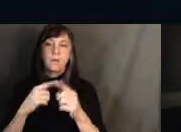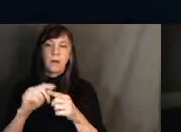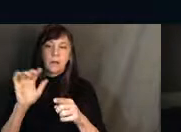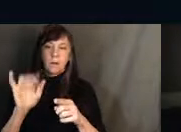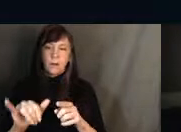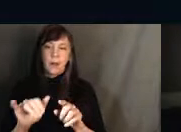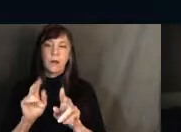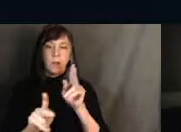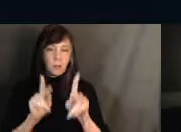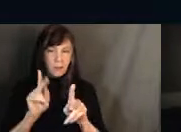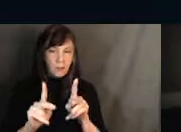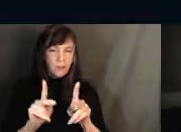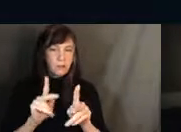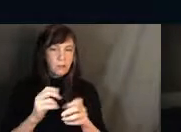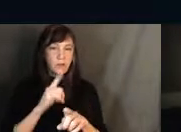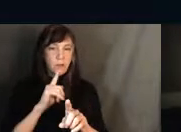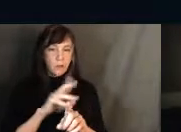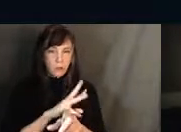included.